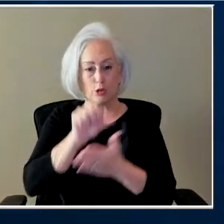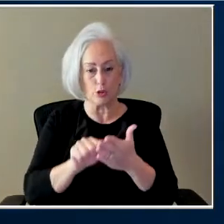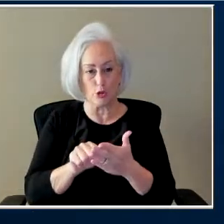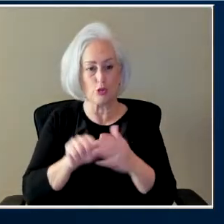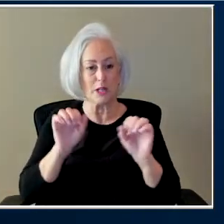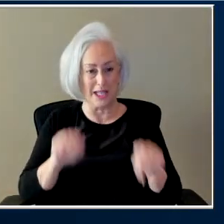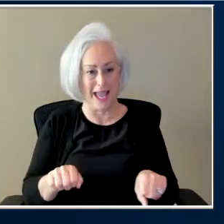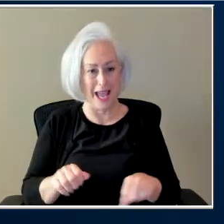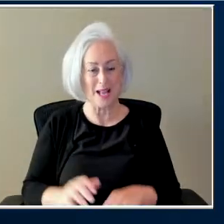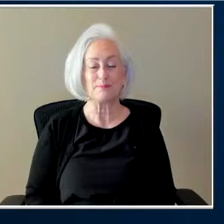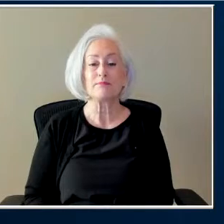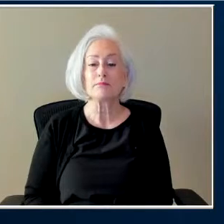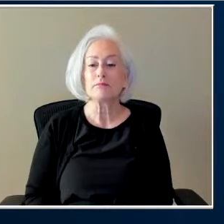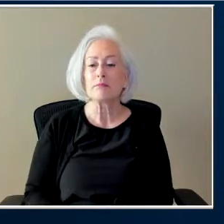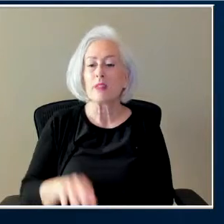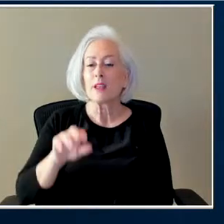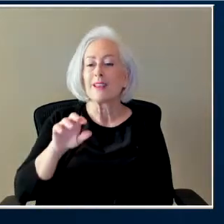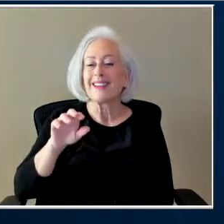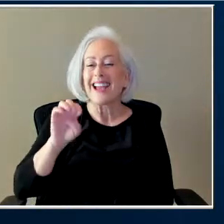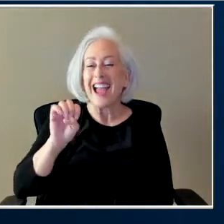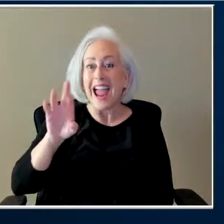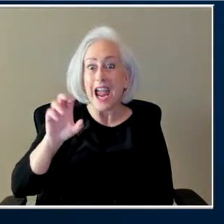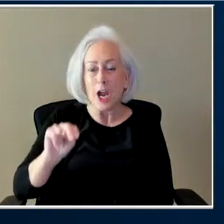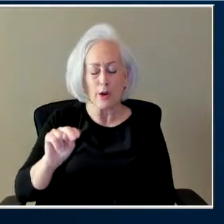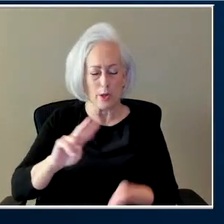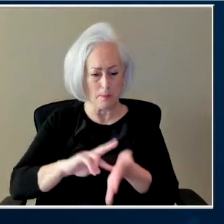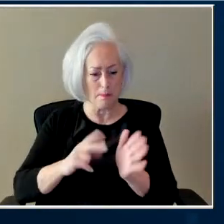about what you do. What does it mean to be a clinical nurse coordinator?